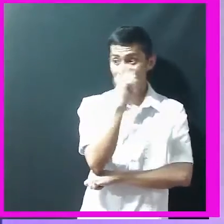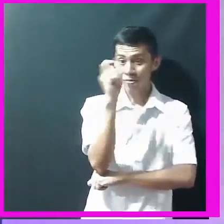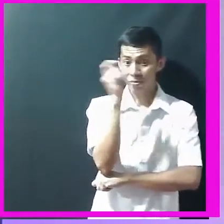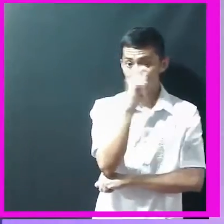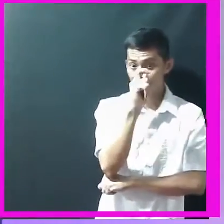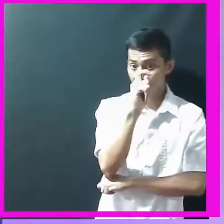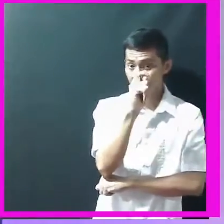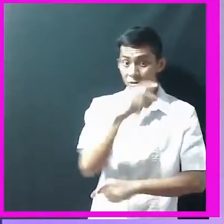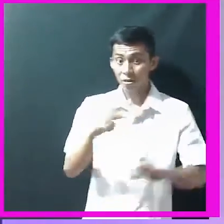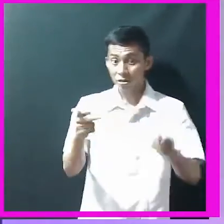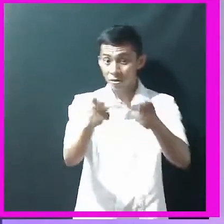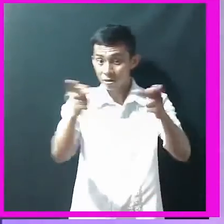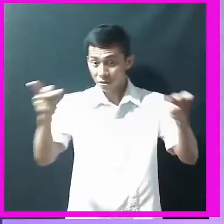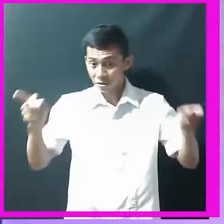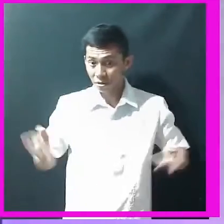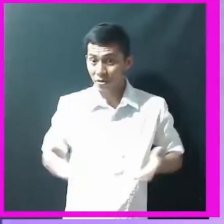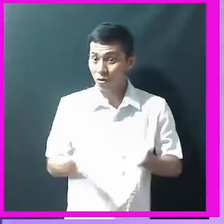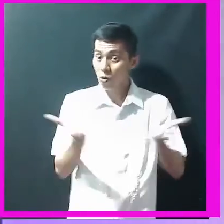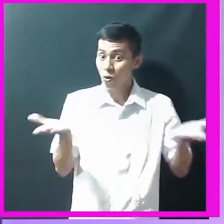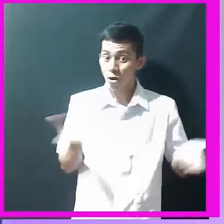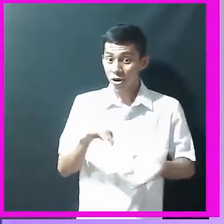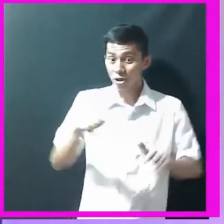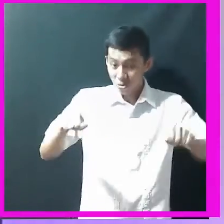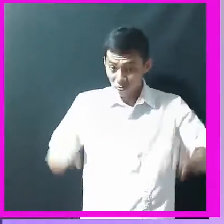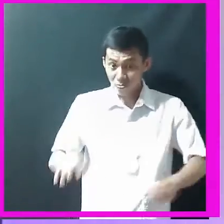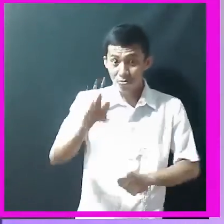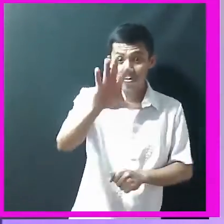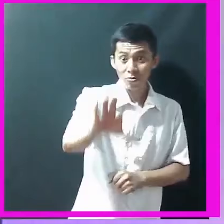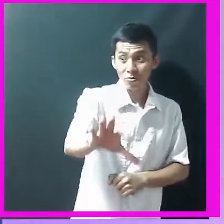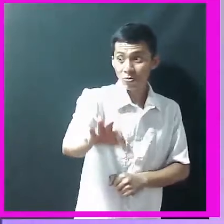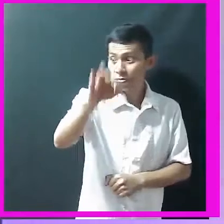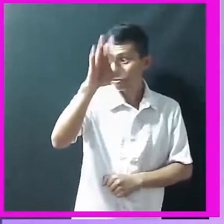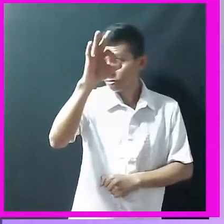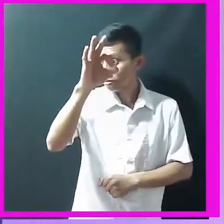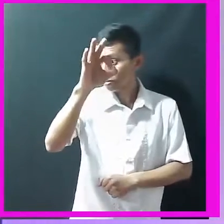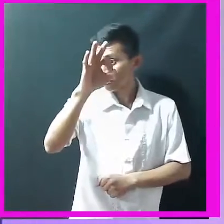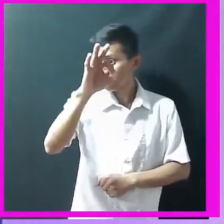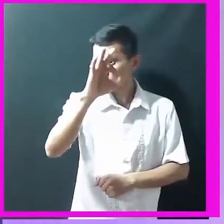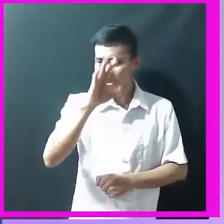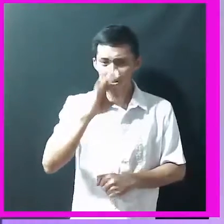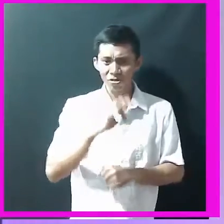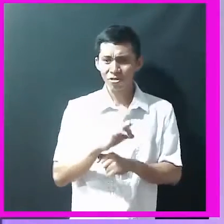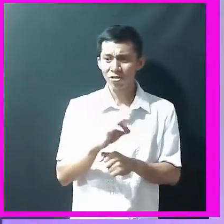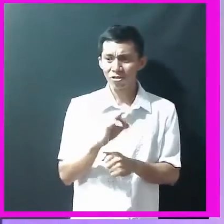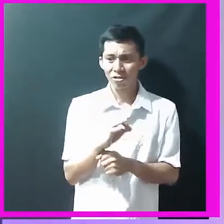is a place where you can find the strongest,